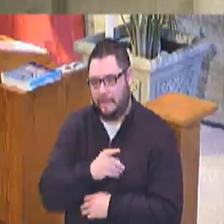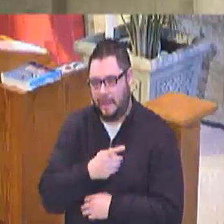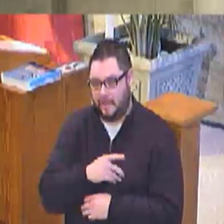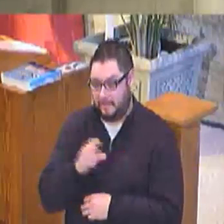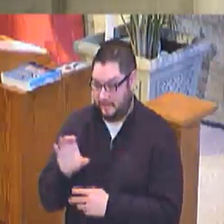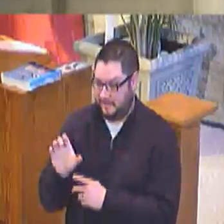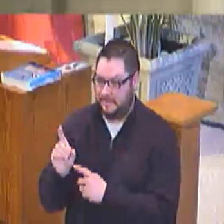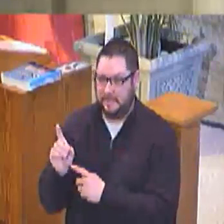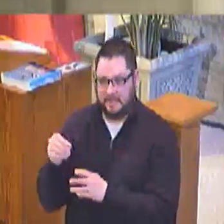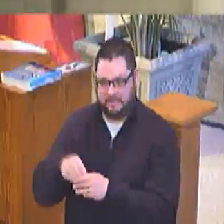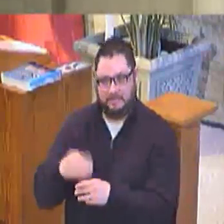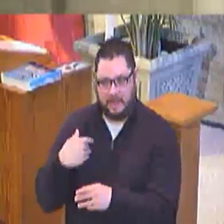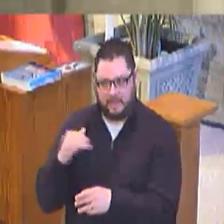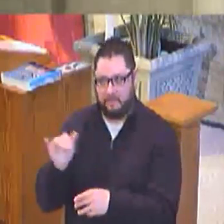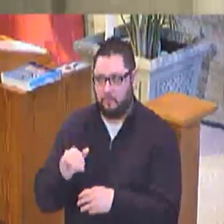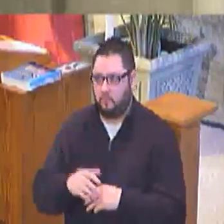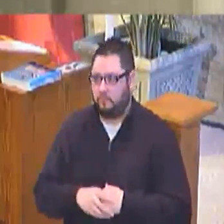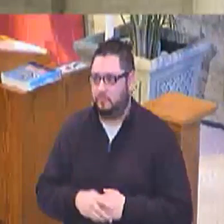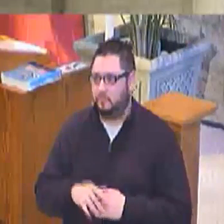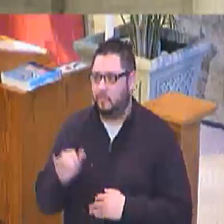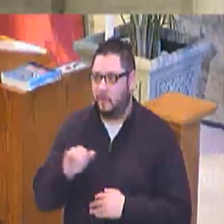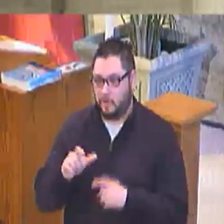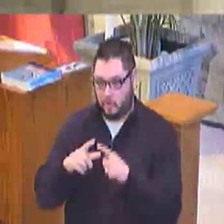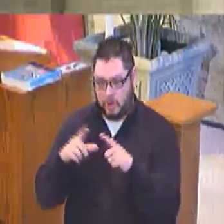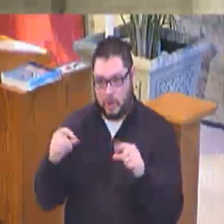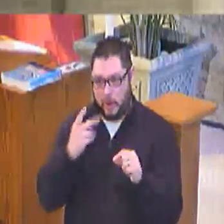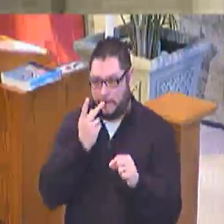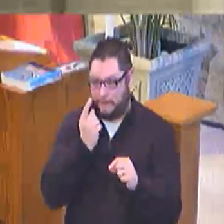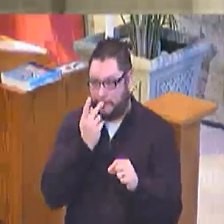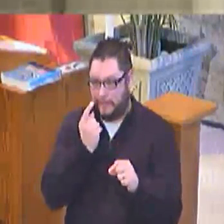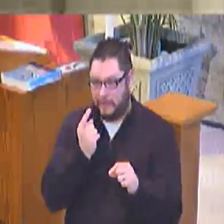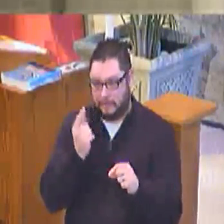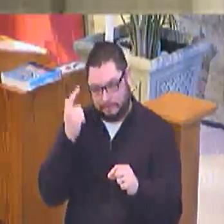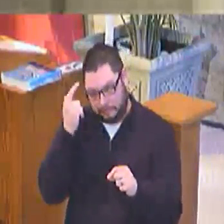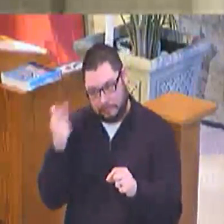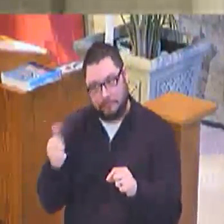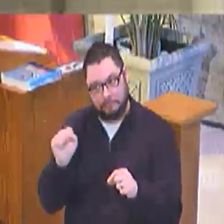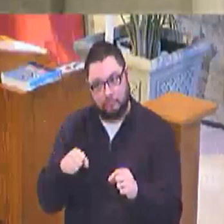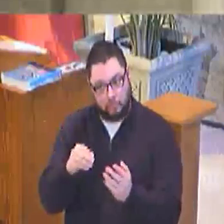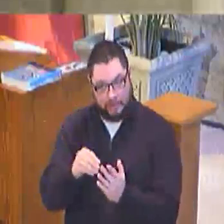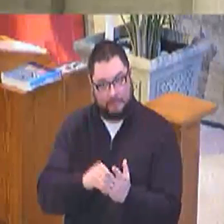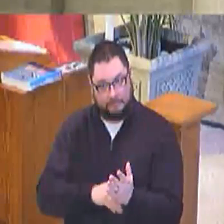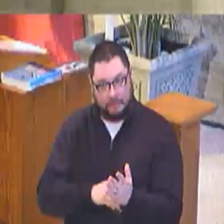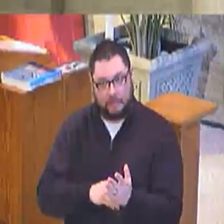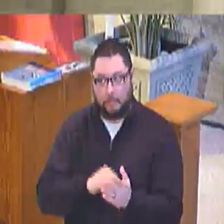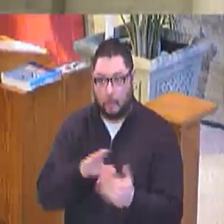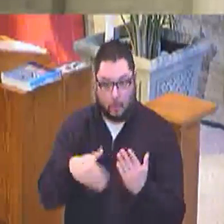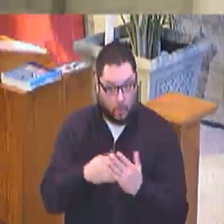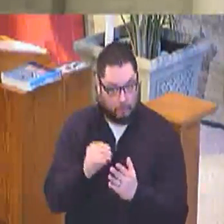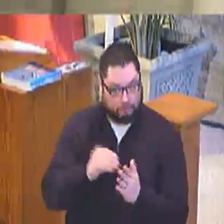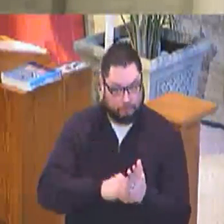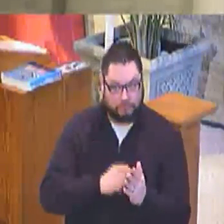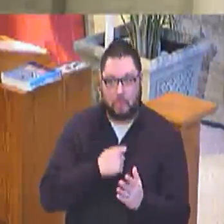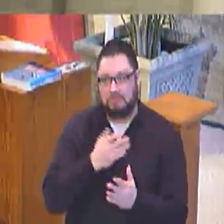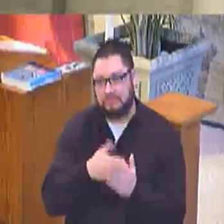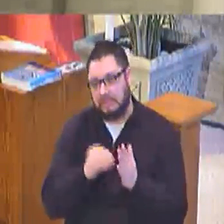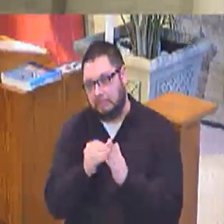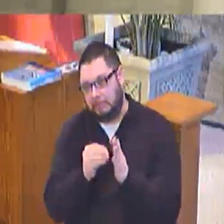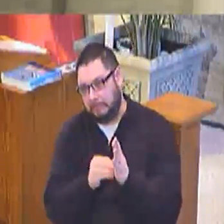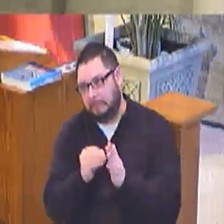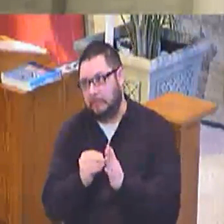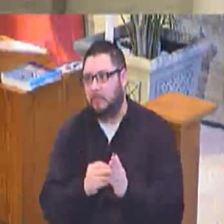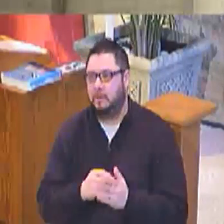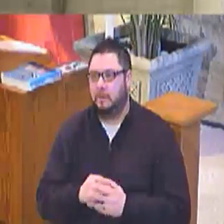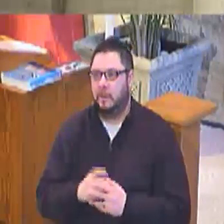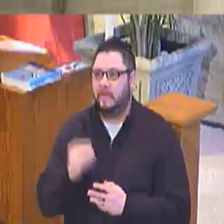that packet. There's also a pink card. If you choose to fill out any part of that card and turn that into our book desk,